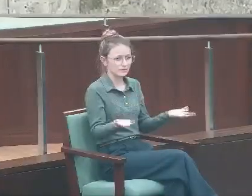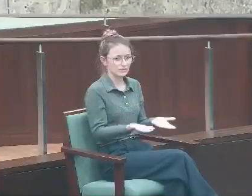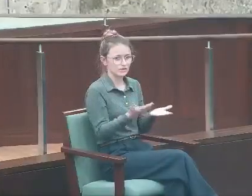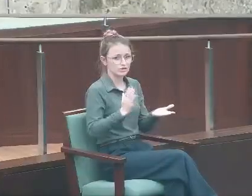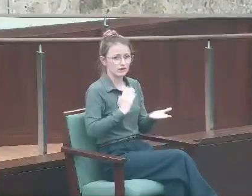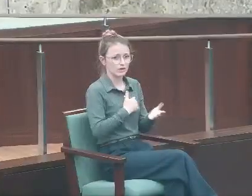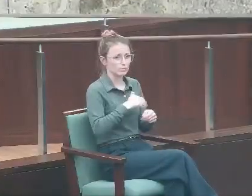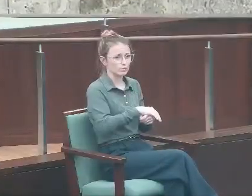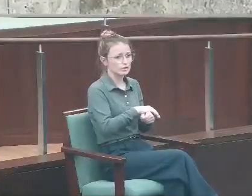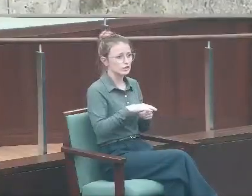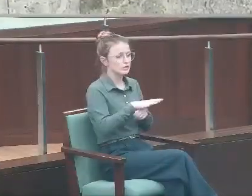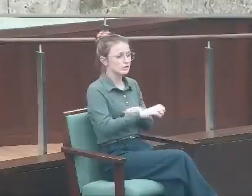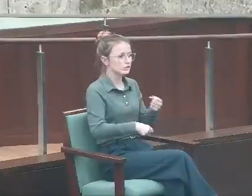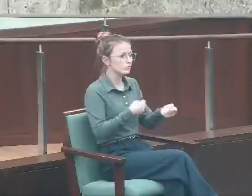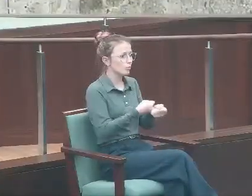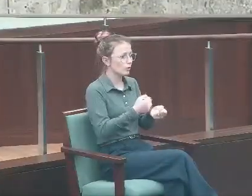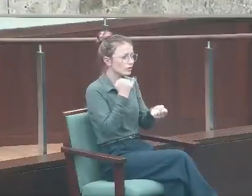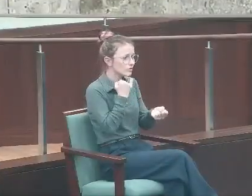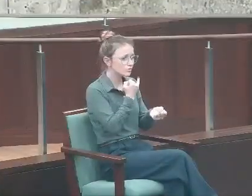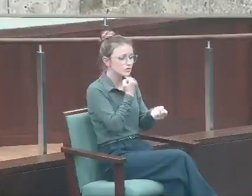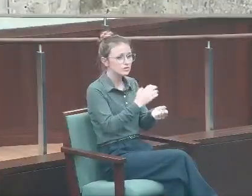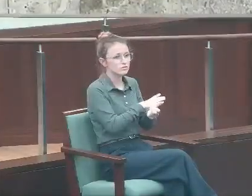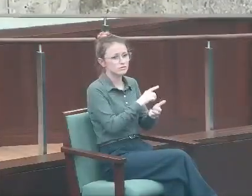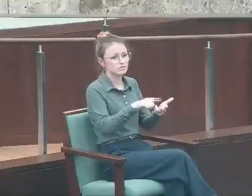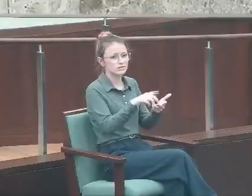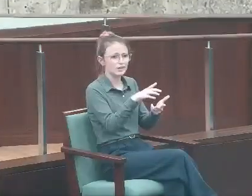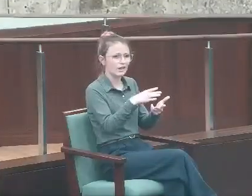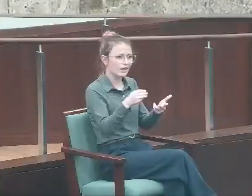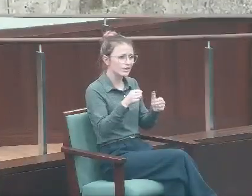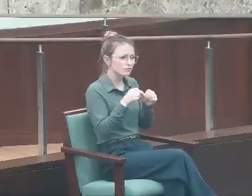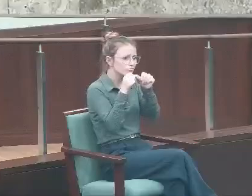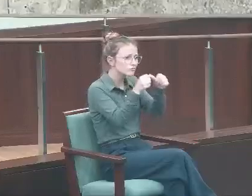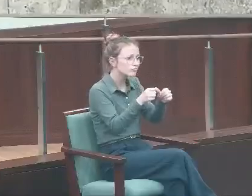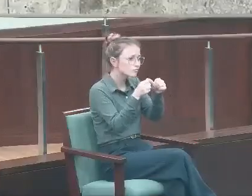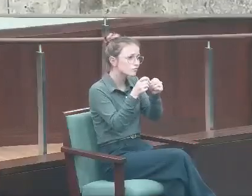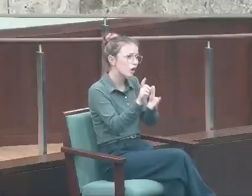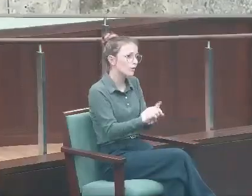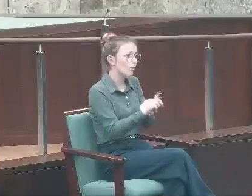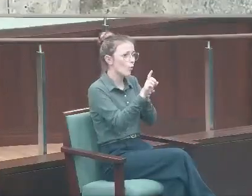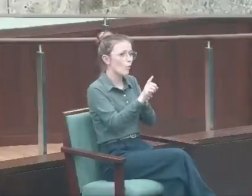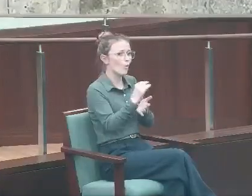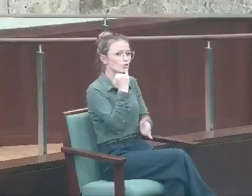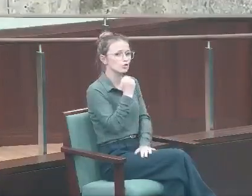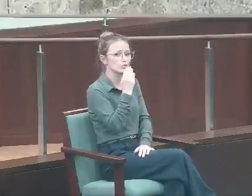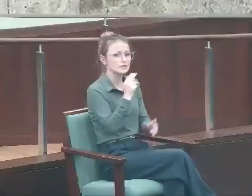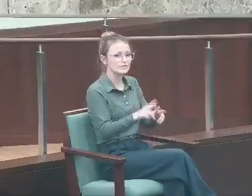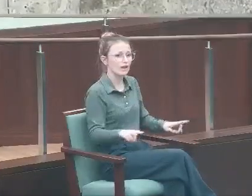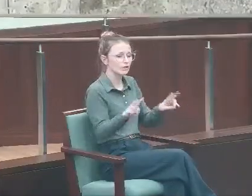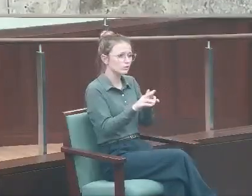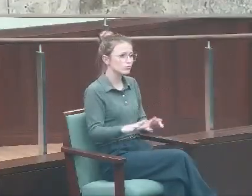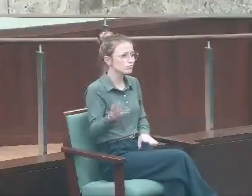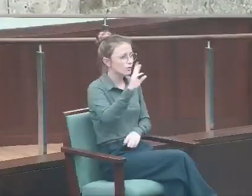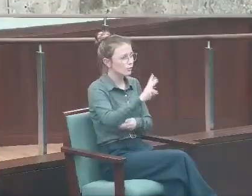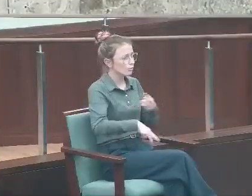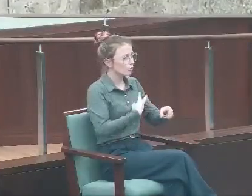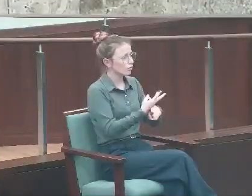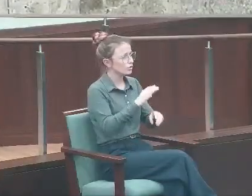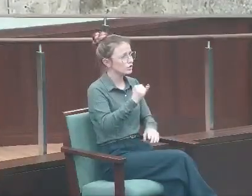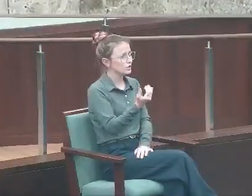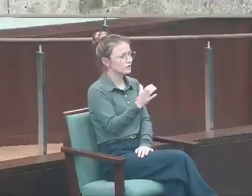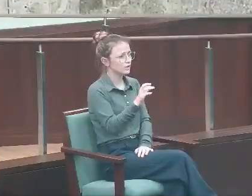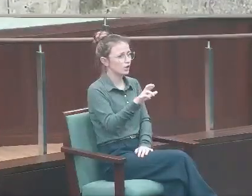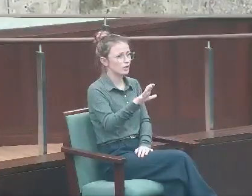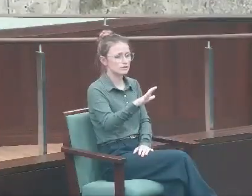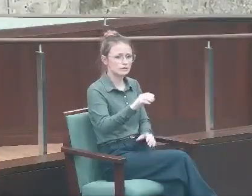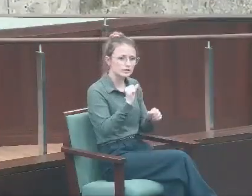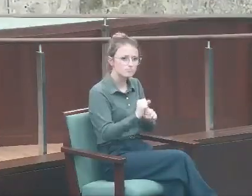region, support Israel, and uphold Jewish interests and values around the world. JCRC has been engaged in this work